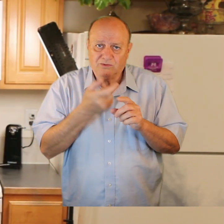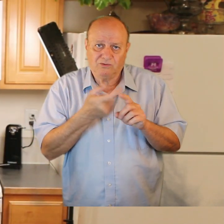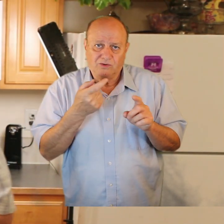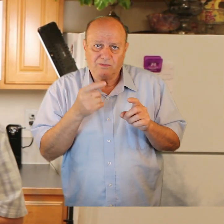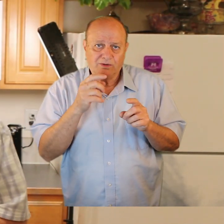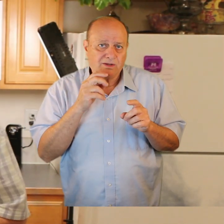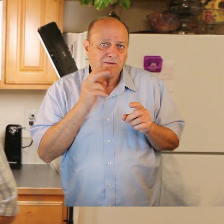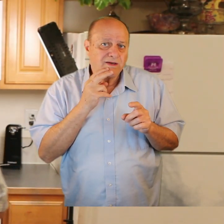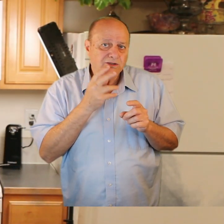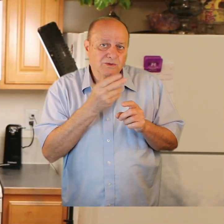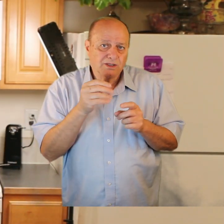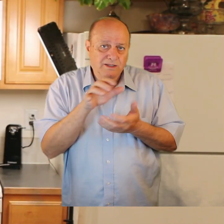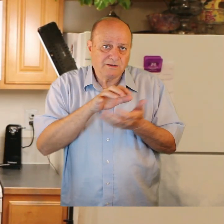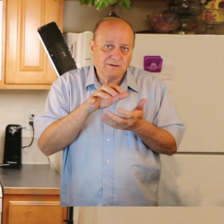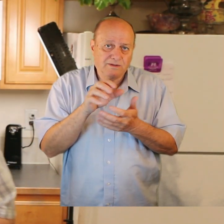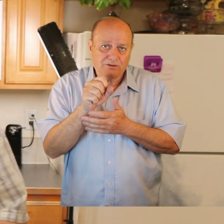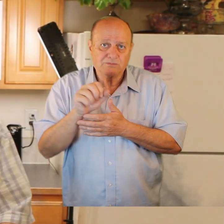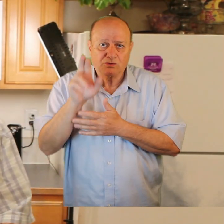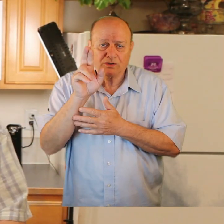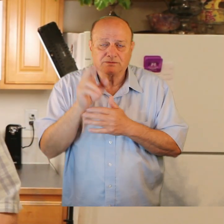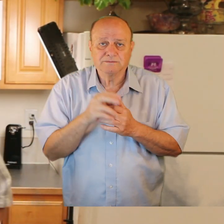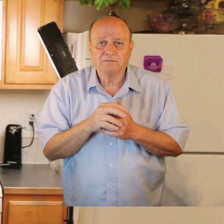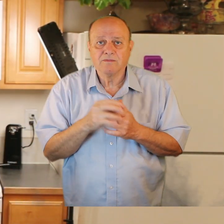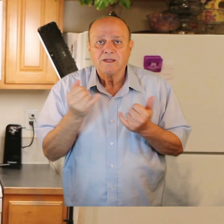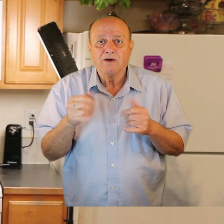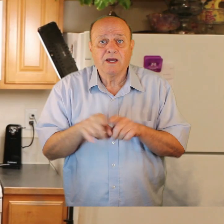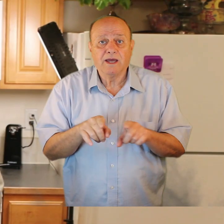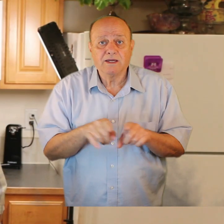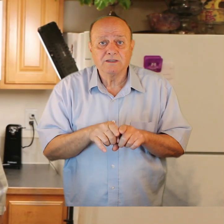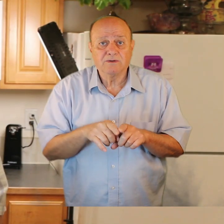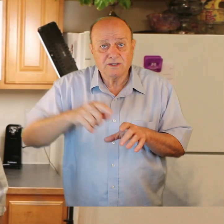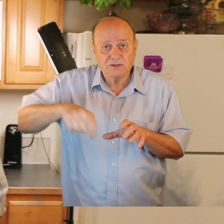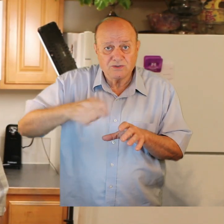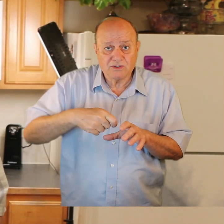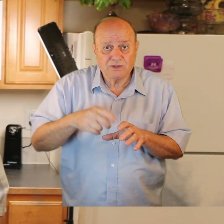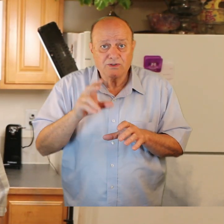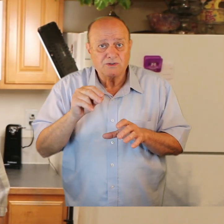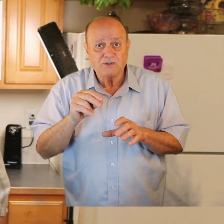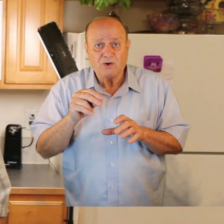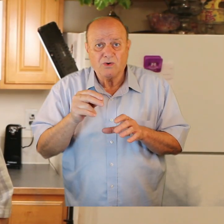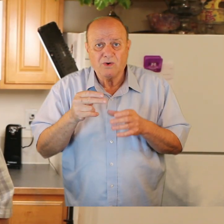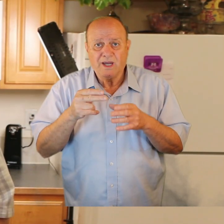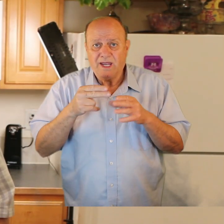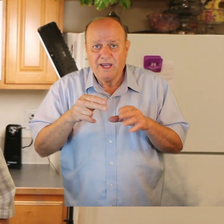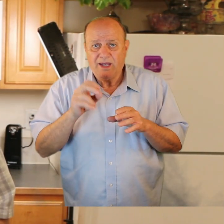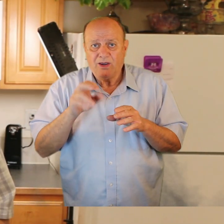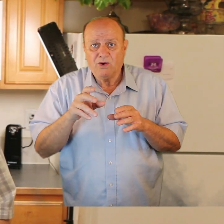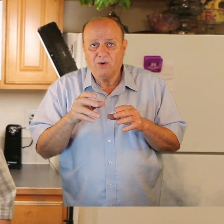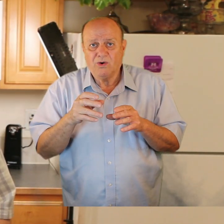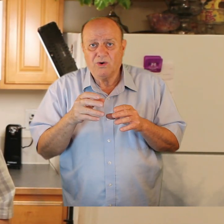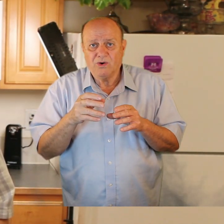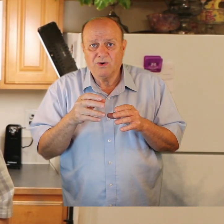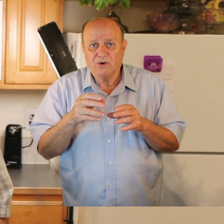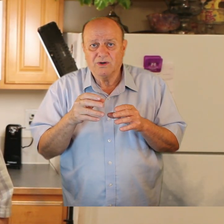vegetable. As I stir this, there's no emulsifier like egg or other kinds of sources